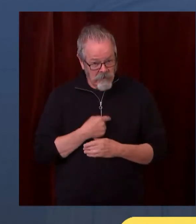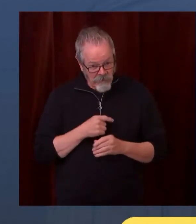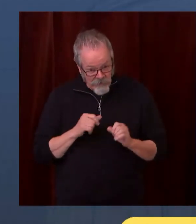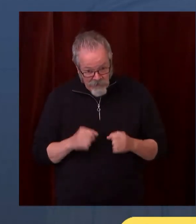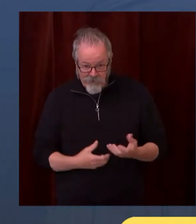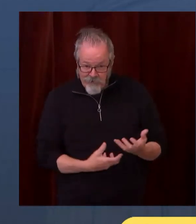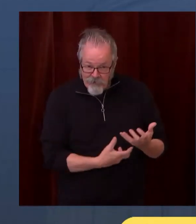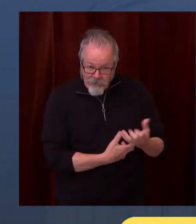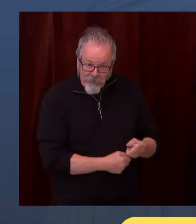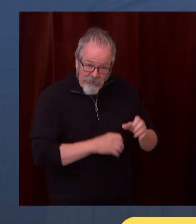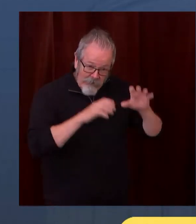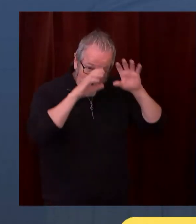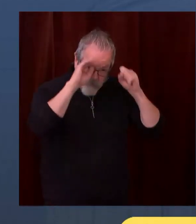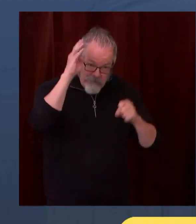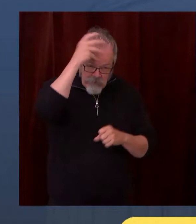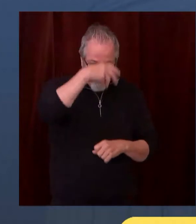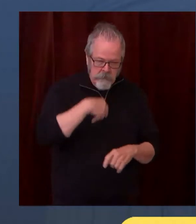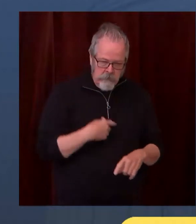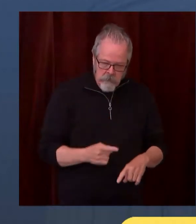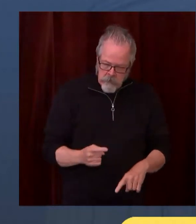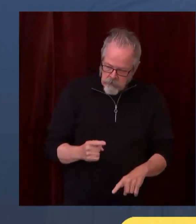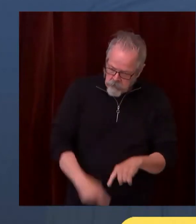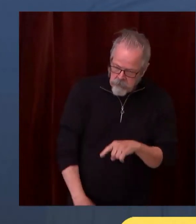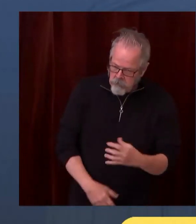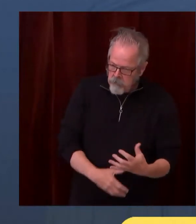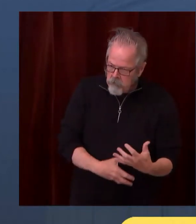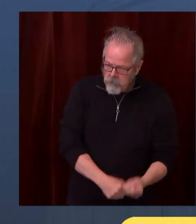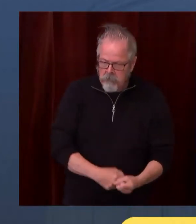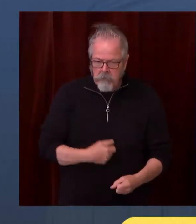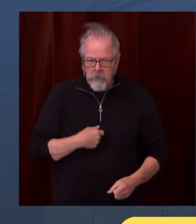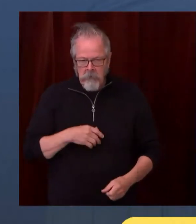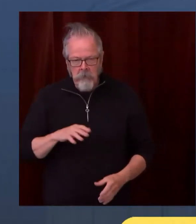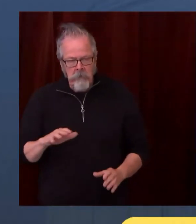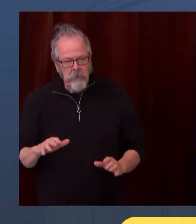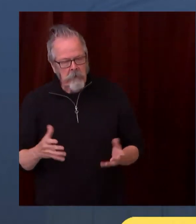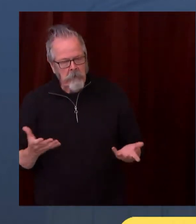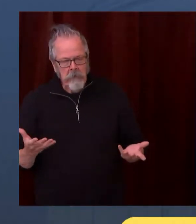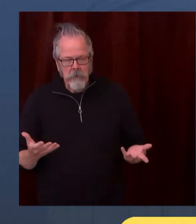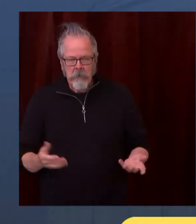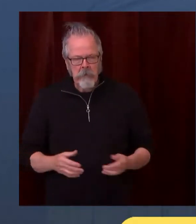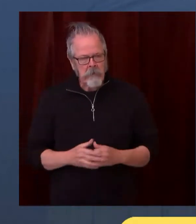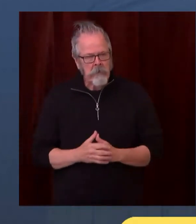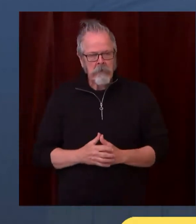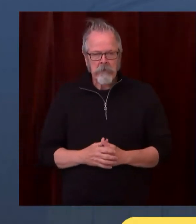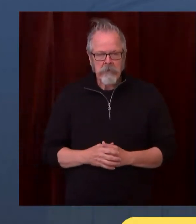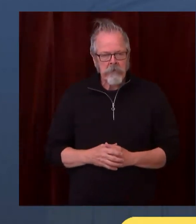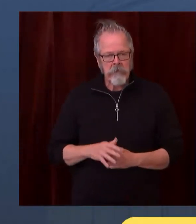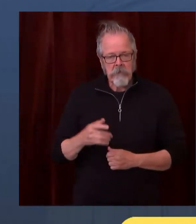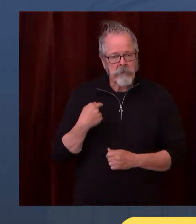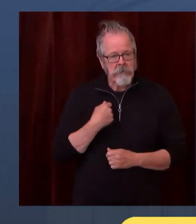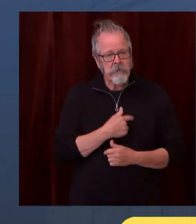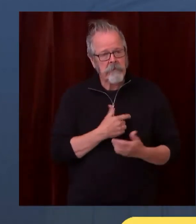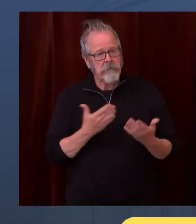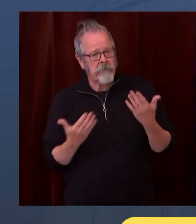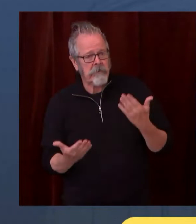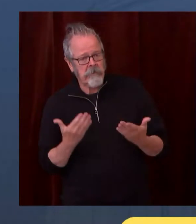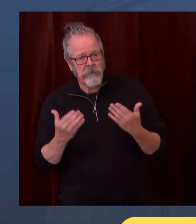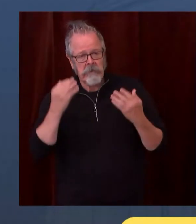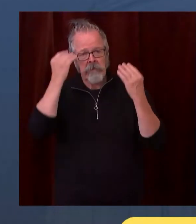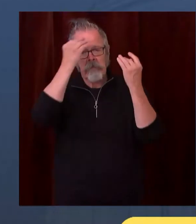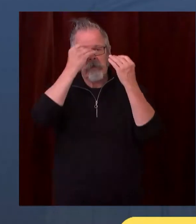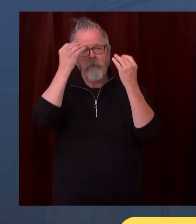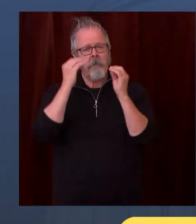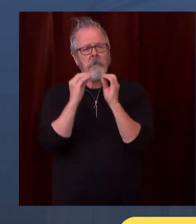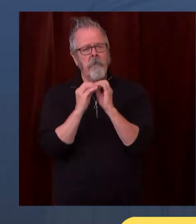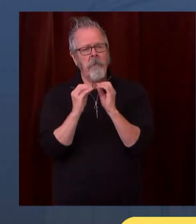we will look for what might be additionally available in additional drop boxes or some other delivery system.